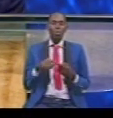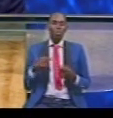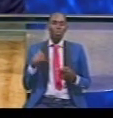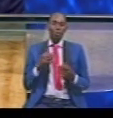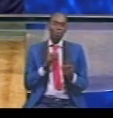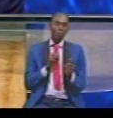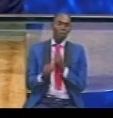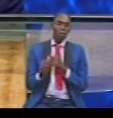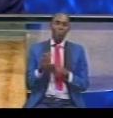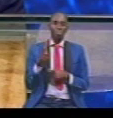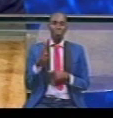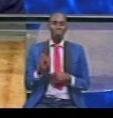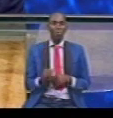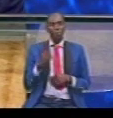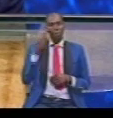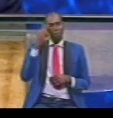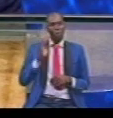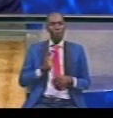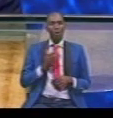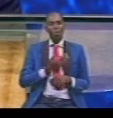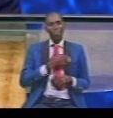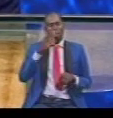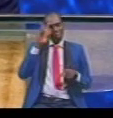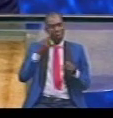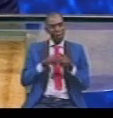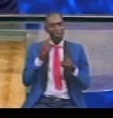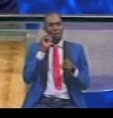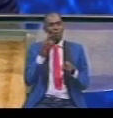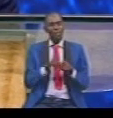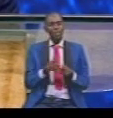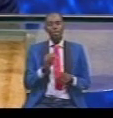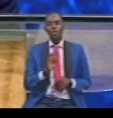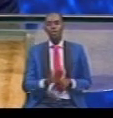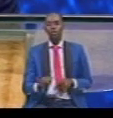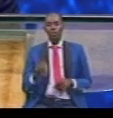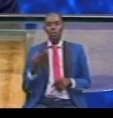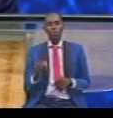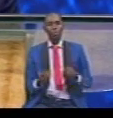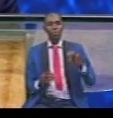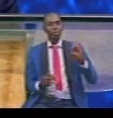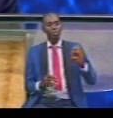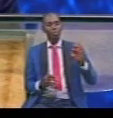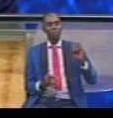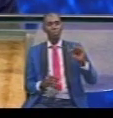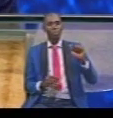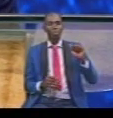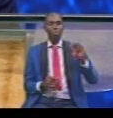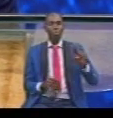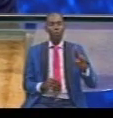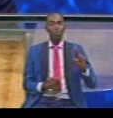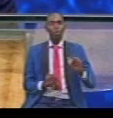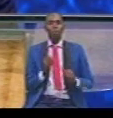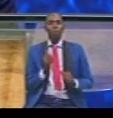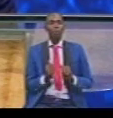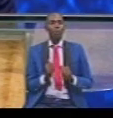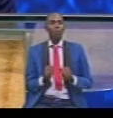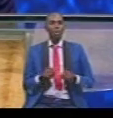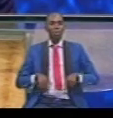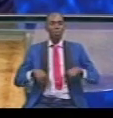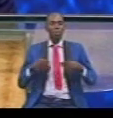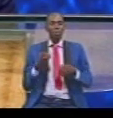our brethren, the children of Esau, which dwelt in